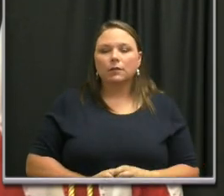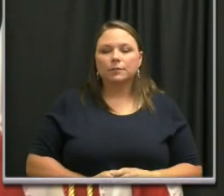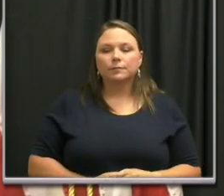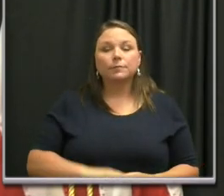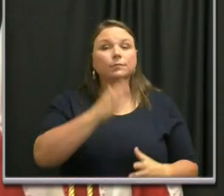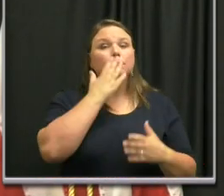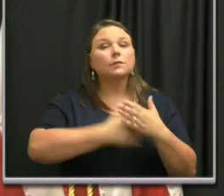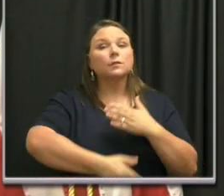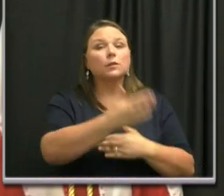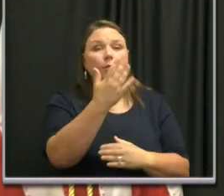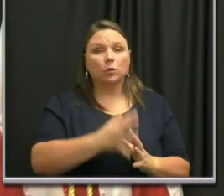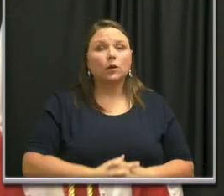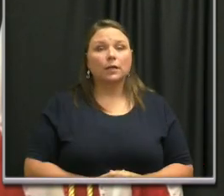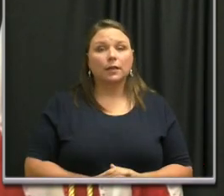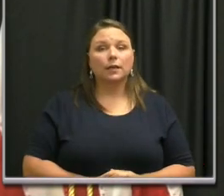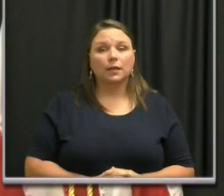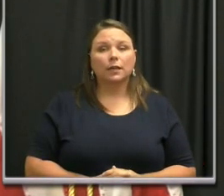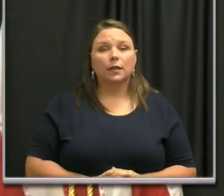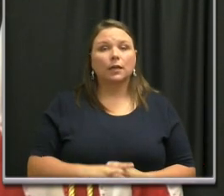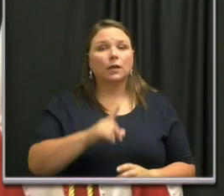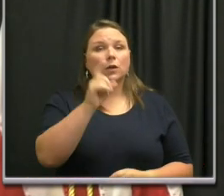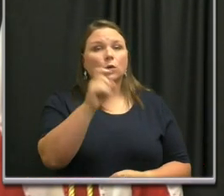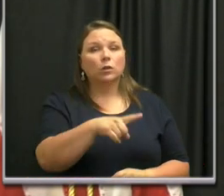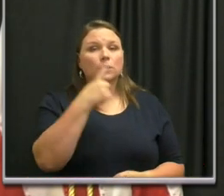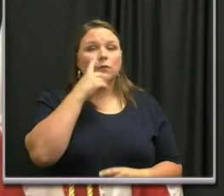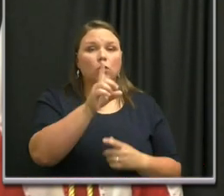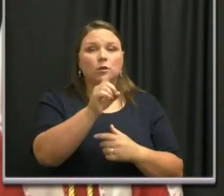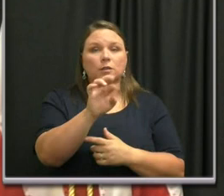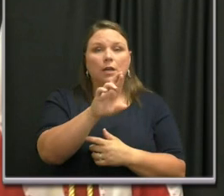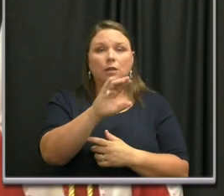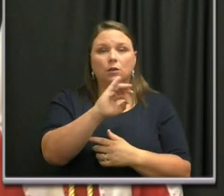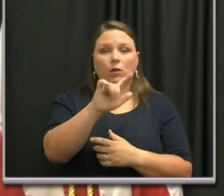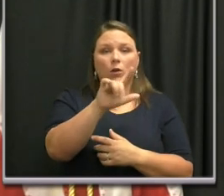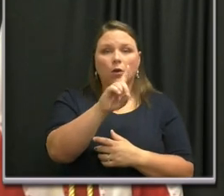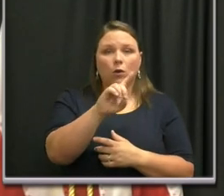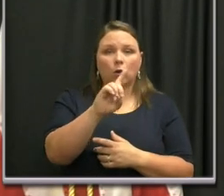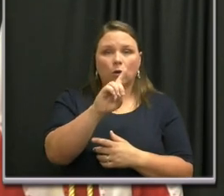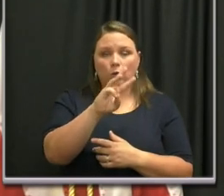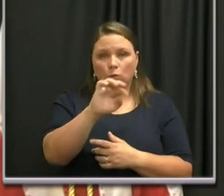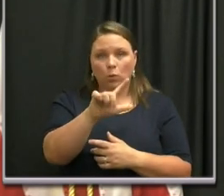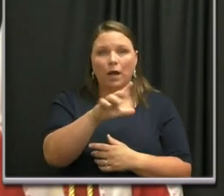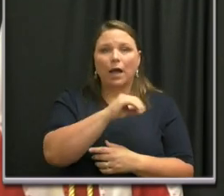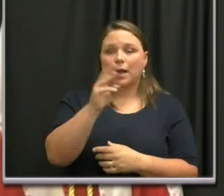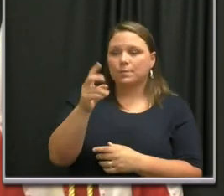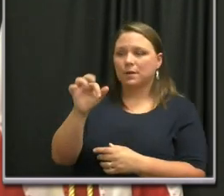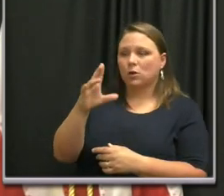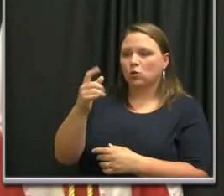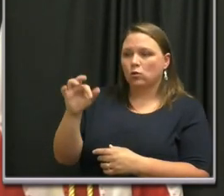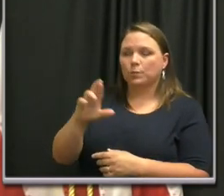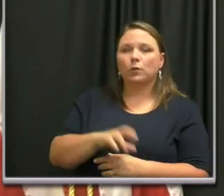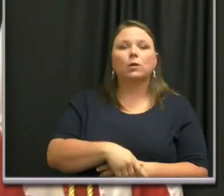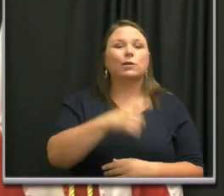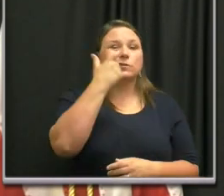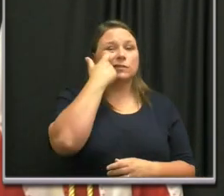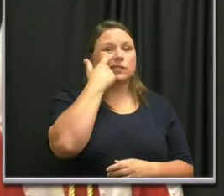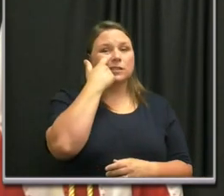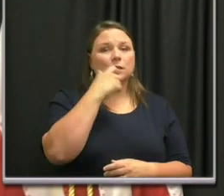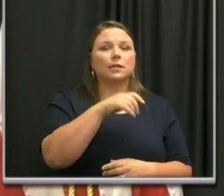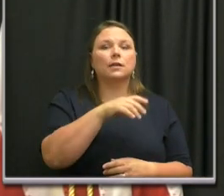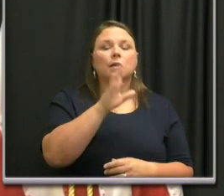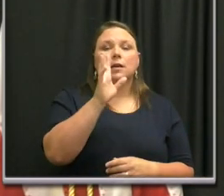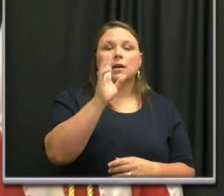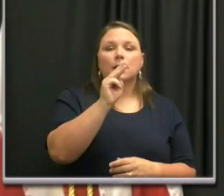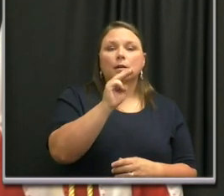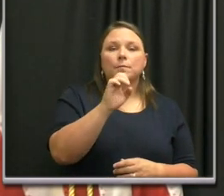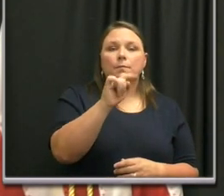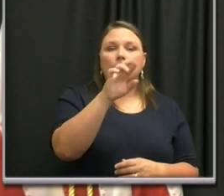Good morning. I wanted to ask a question for Dr. Caldwell and Mayor Cooper. Metro Council this week had, you know, passed a resolution